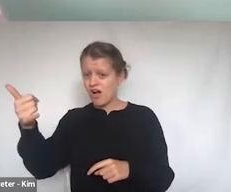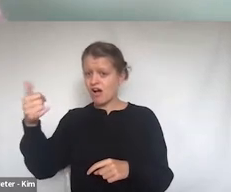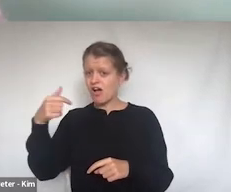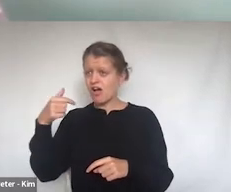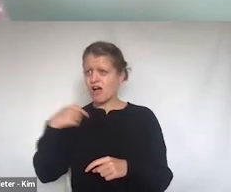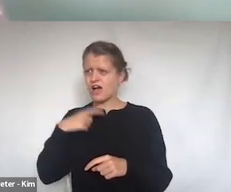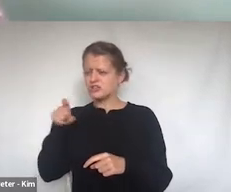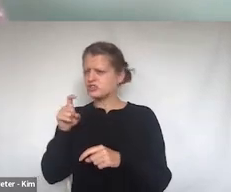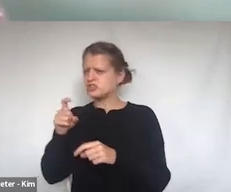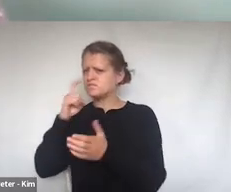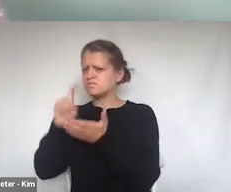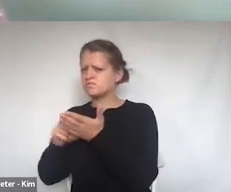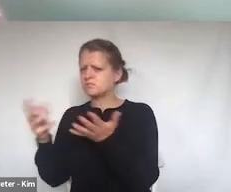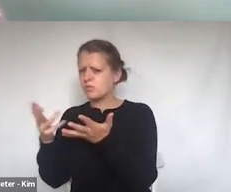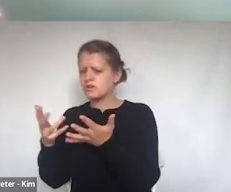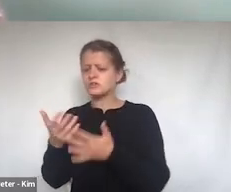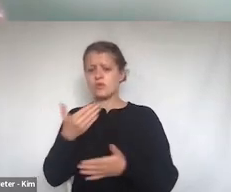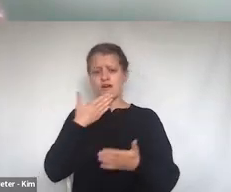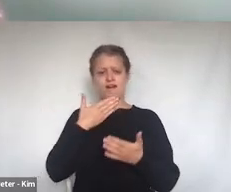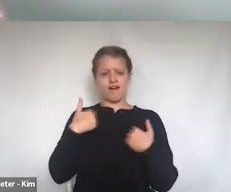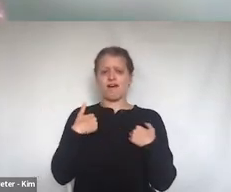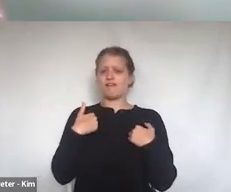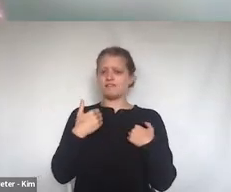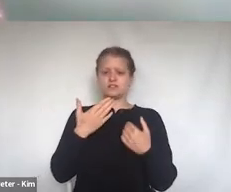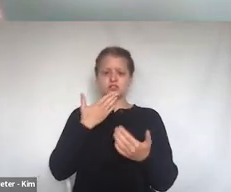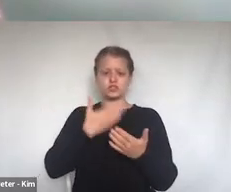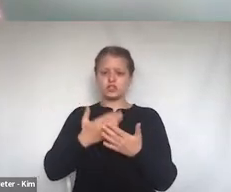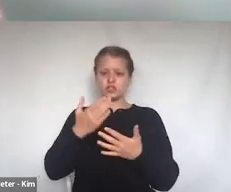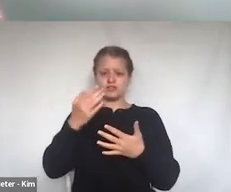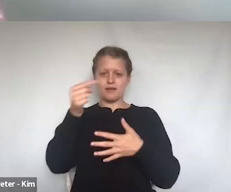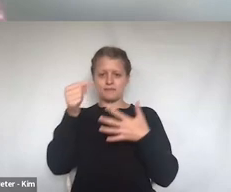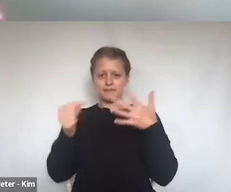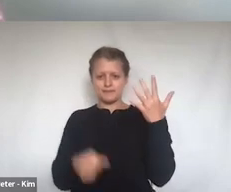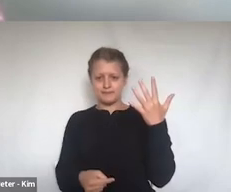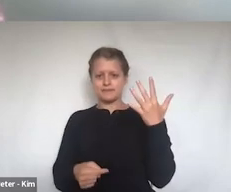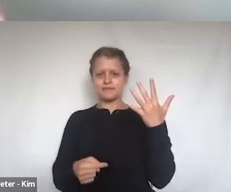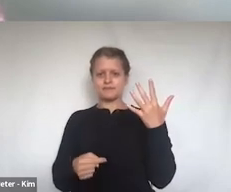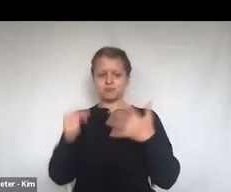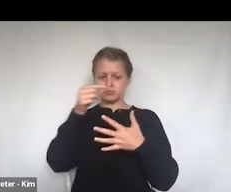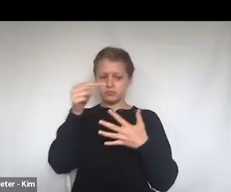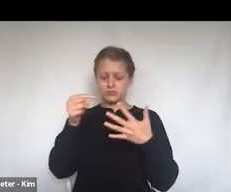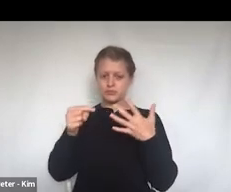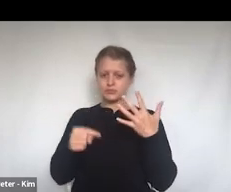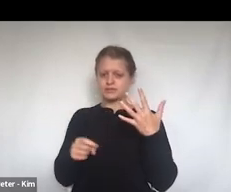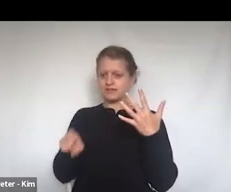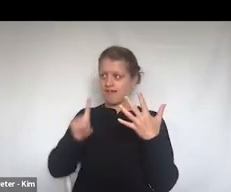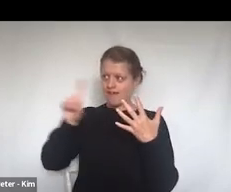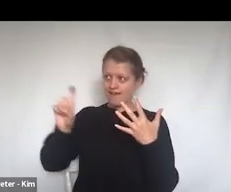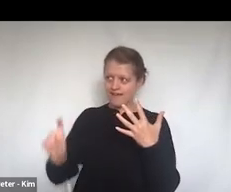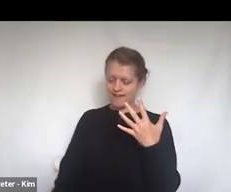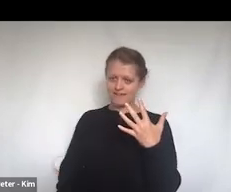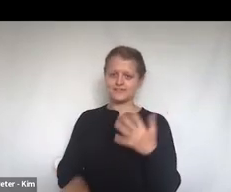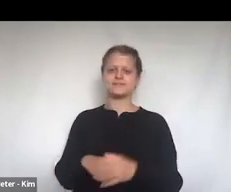during a heat event? And so there are some really good, simple checklists that one can apply in doing that. Thank